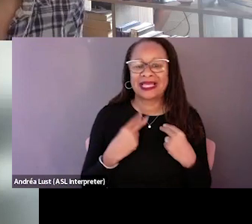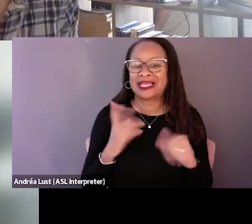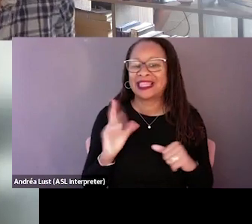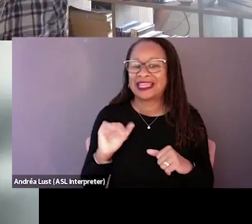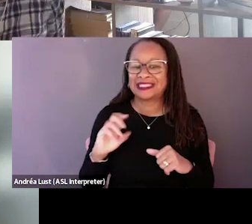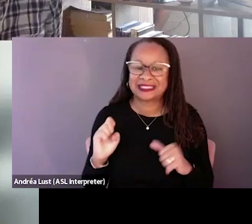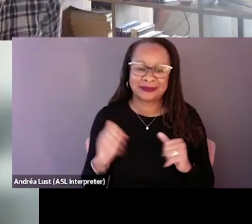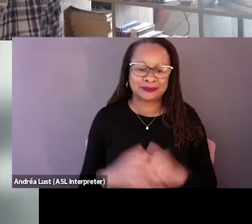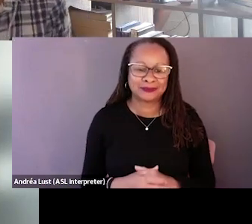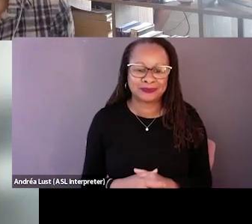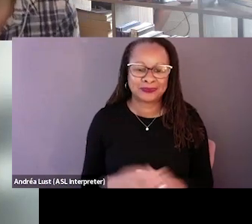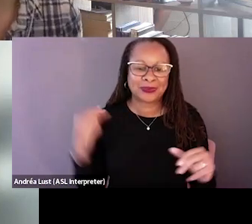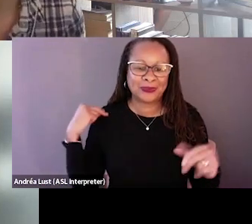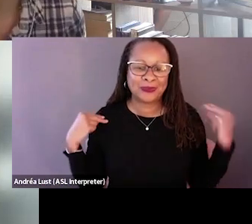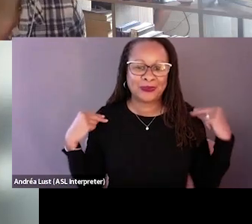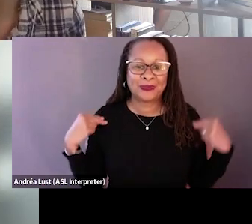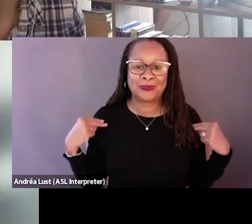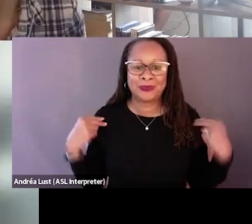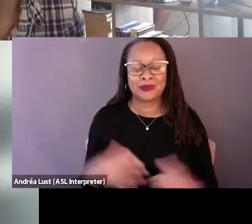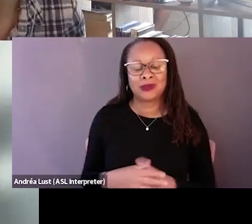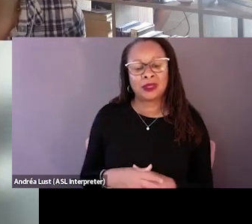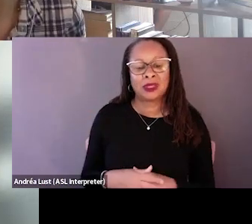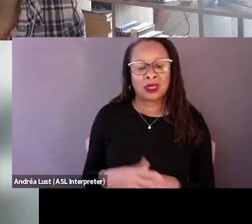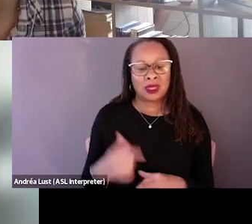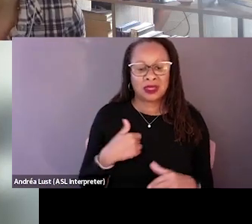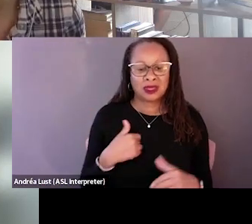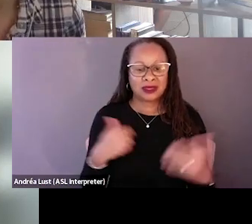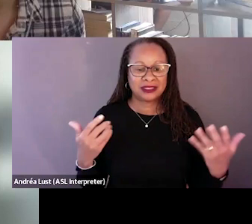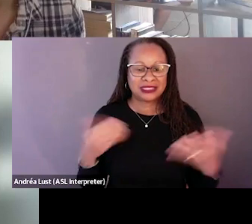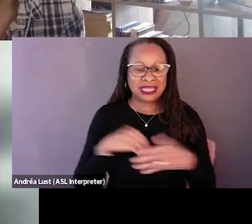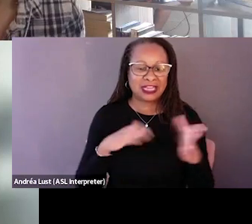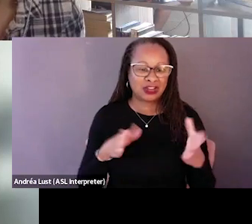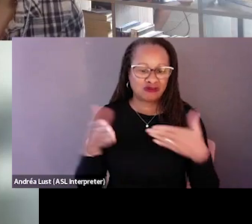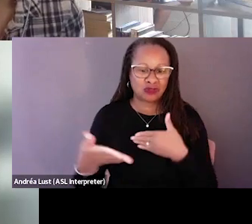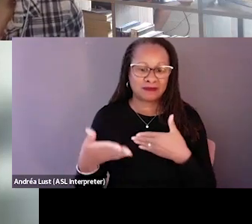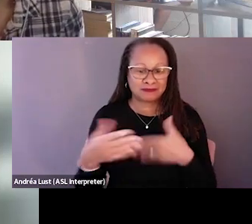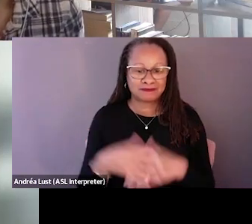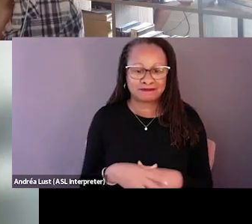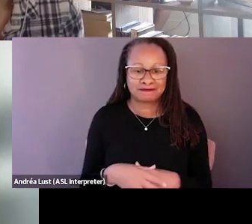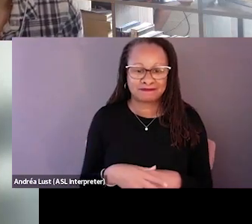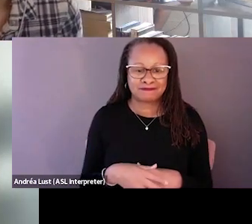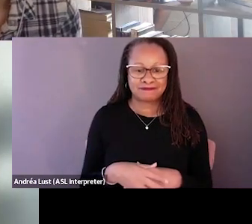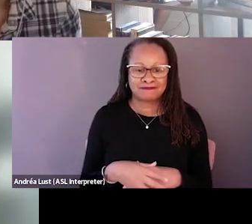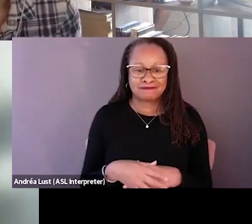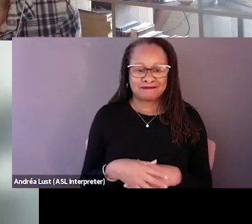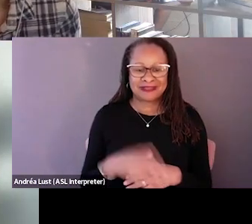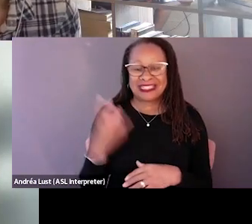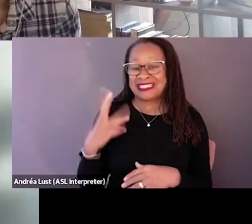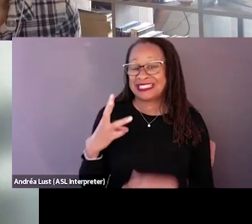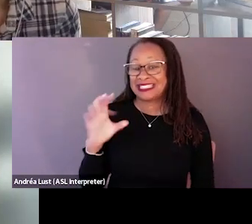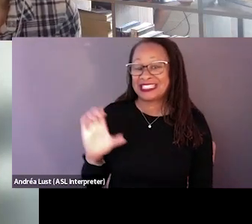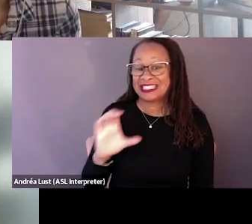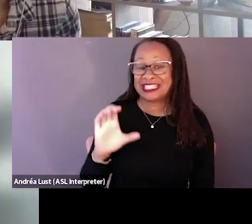shoulders, and I am in a room that is a 16th